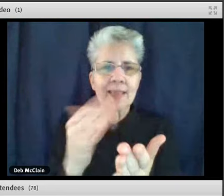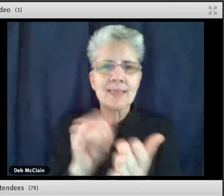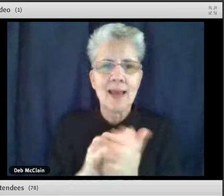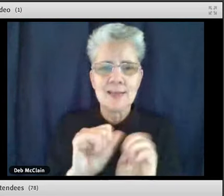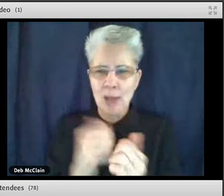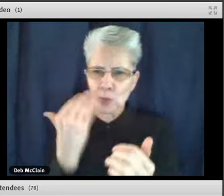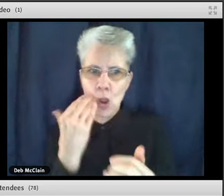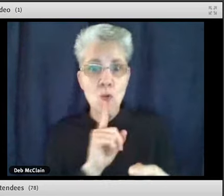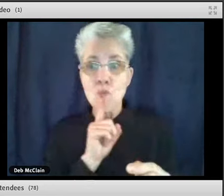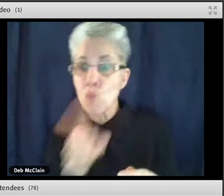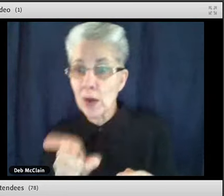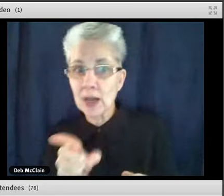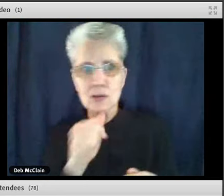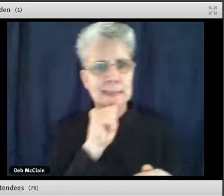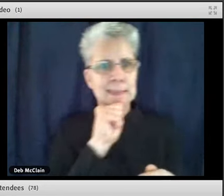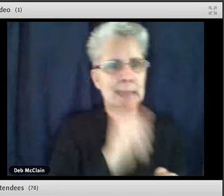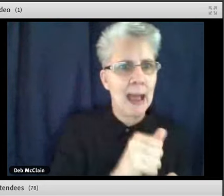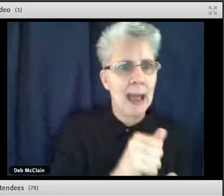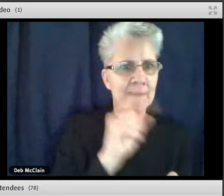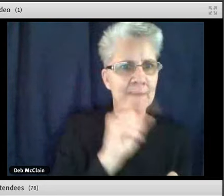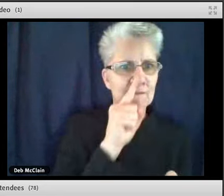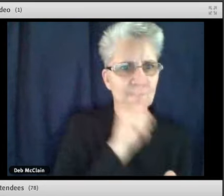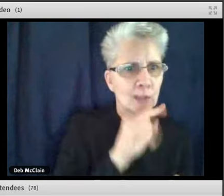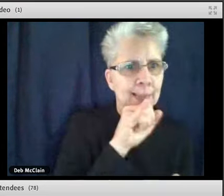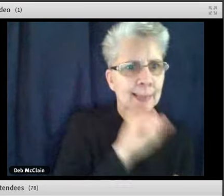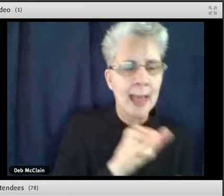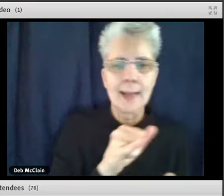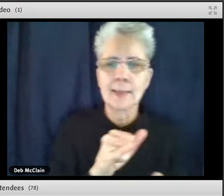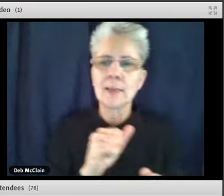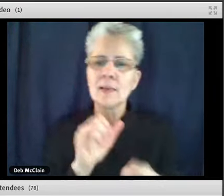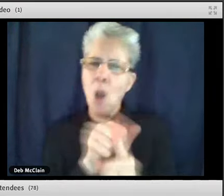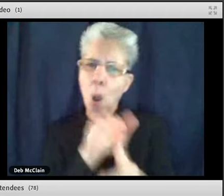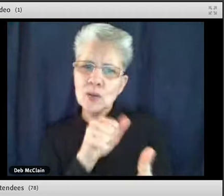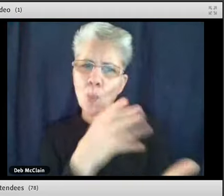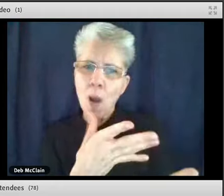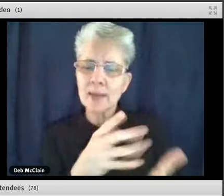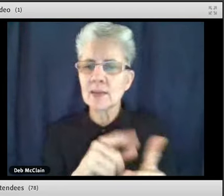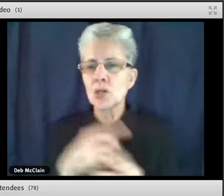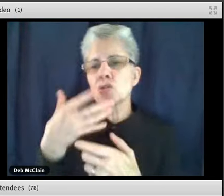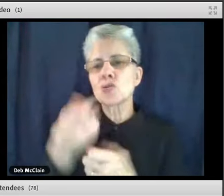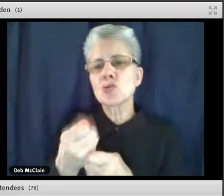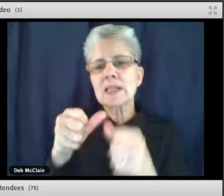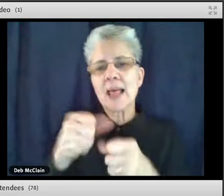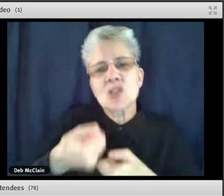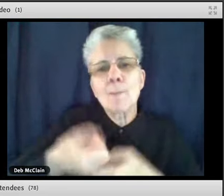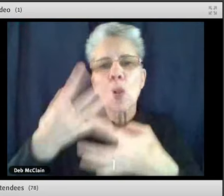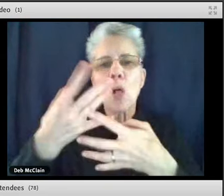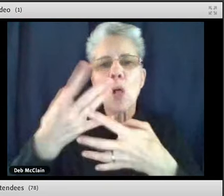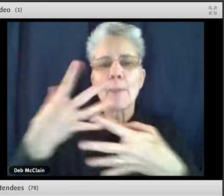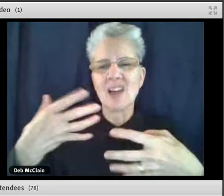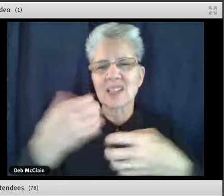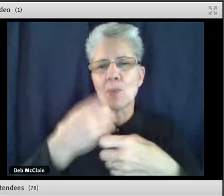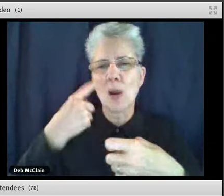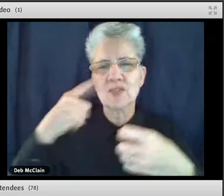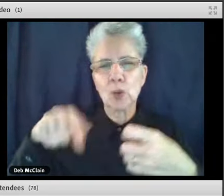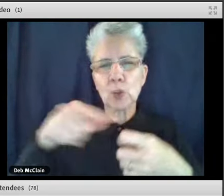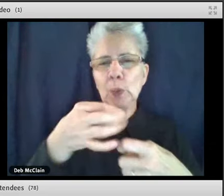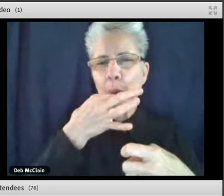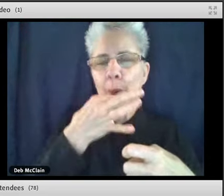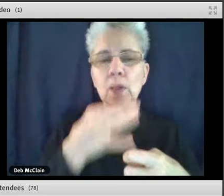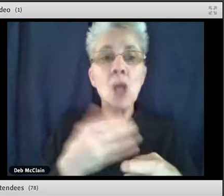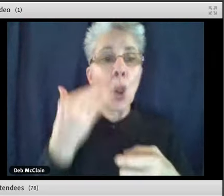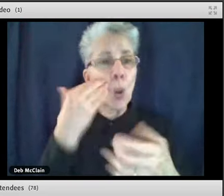Right. Um, that's what started my whole career. Play a board game. And Anita, your dad, does